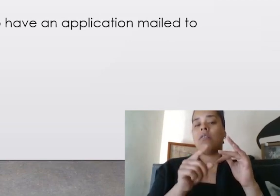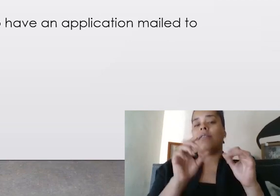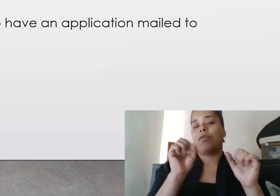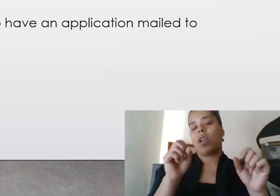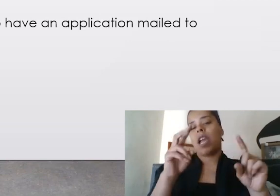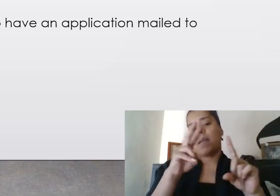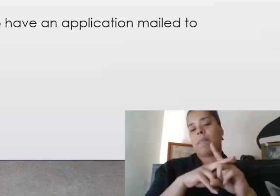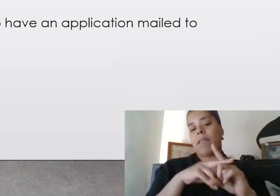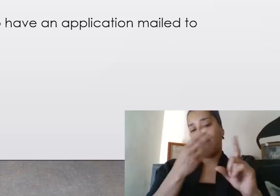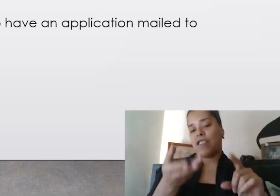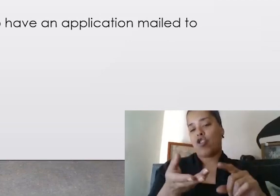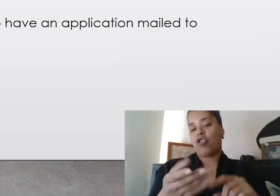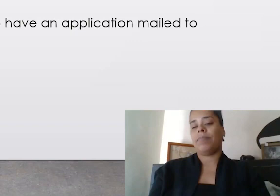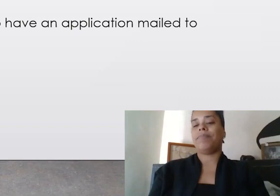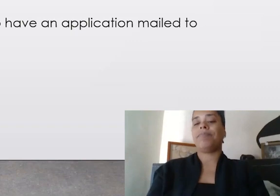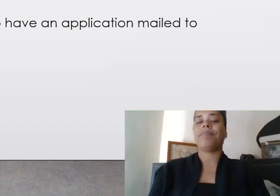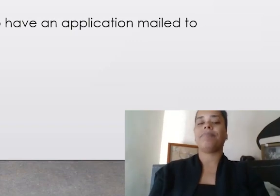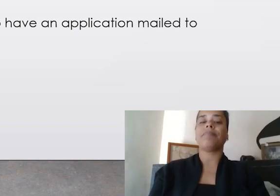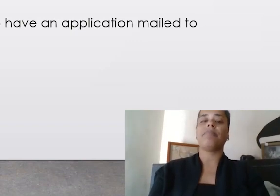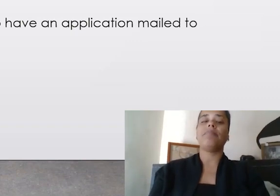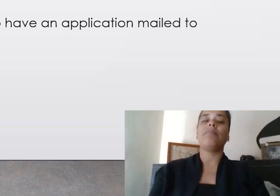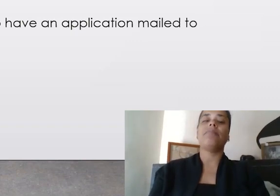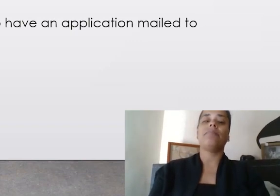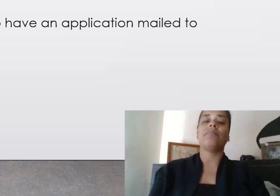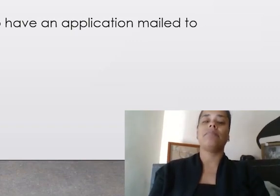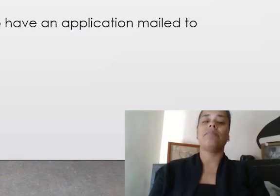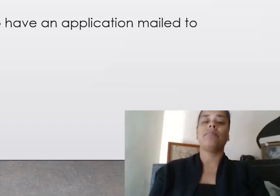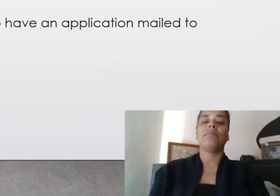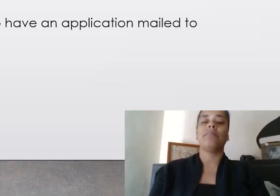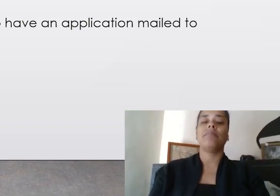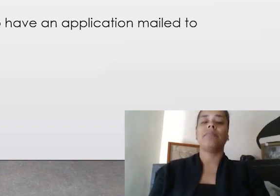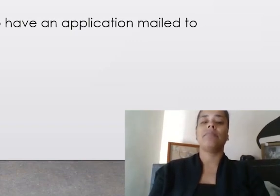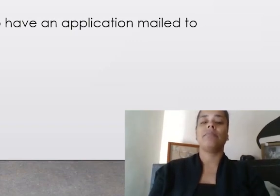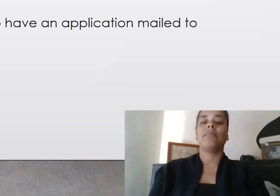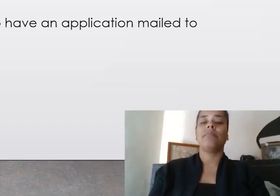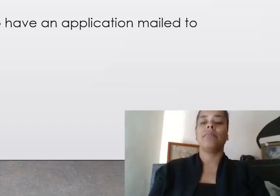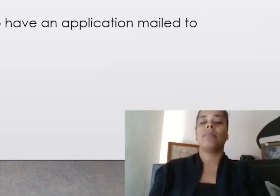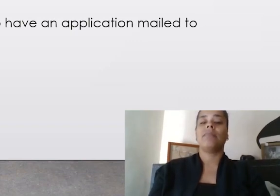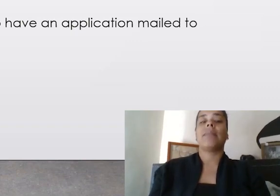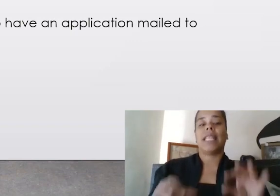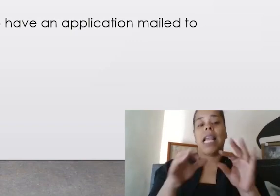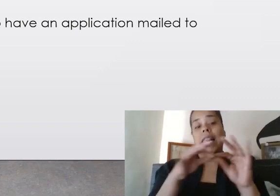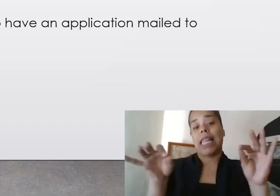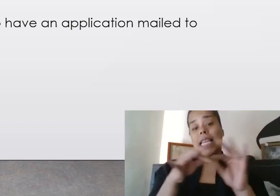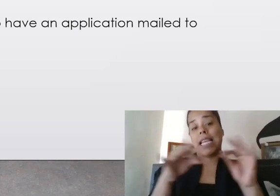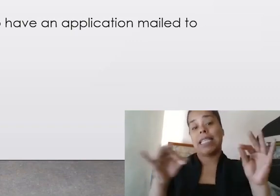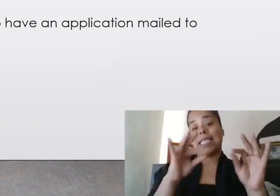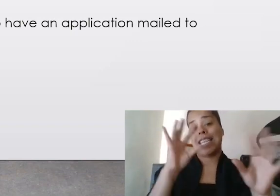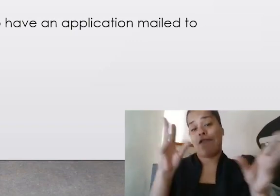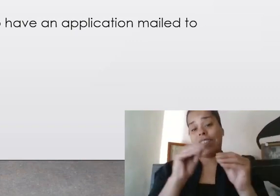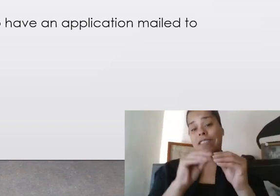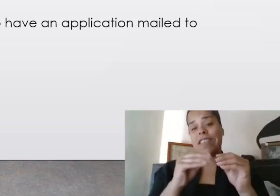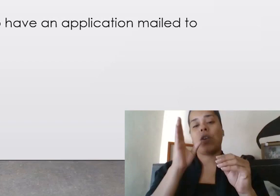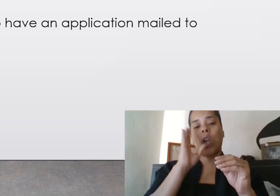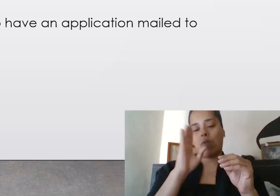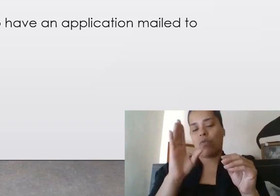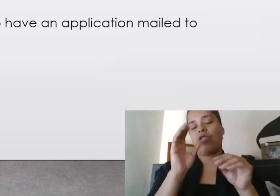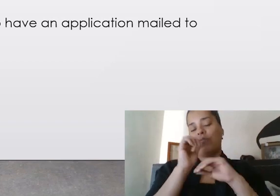SNAP. The links and everything to apply to all of these programs will be sent